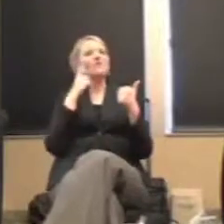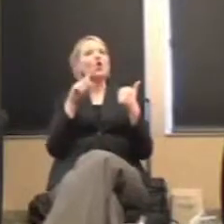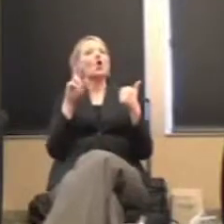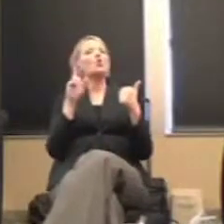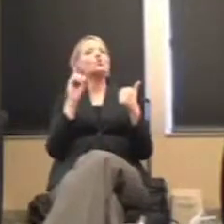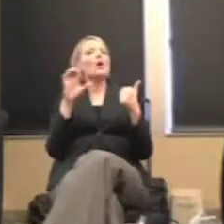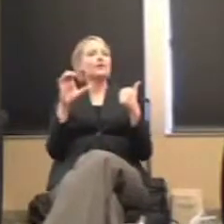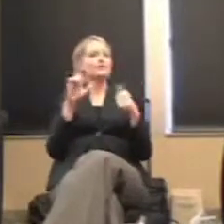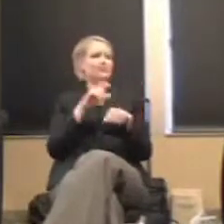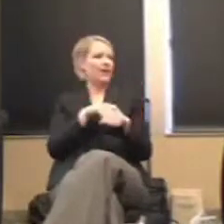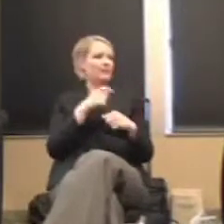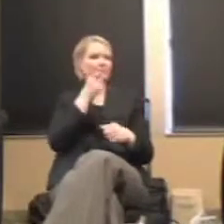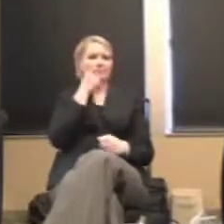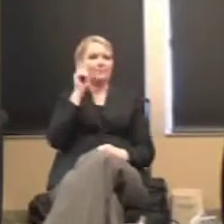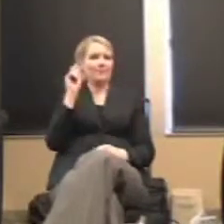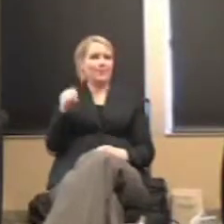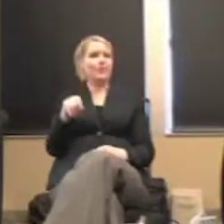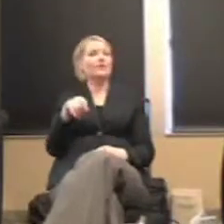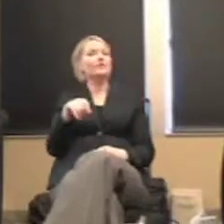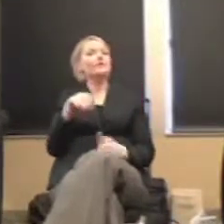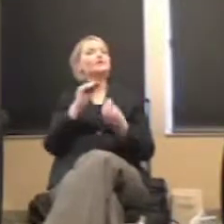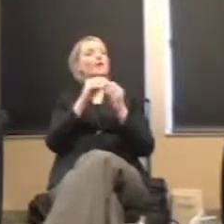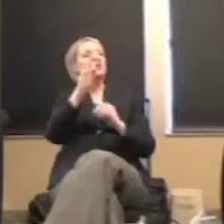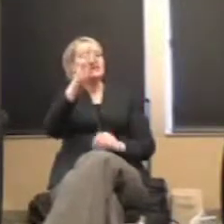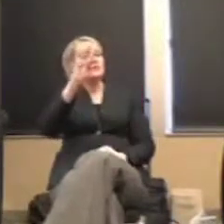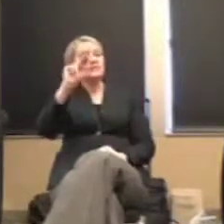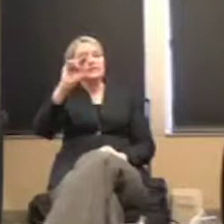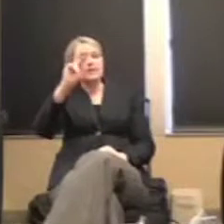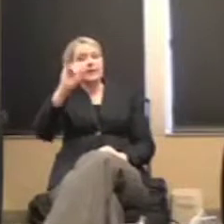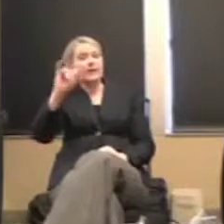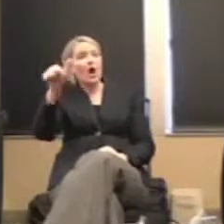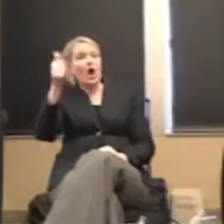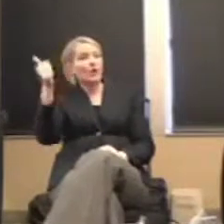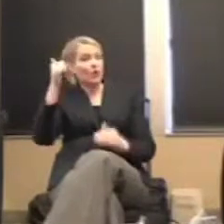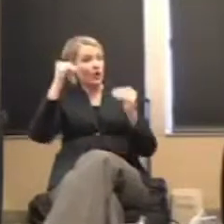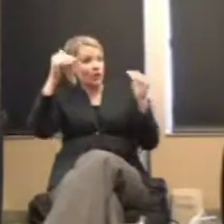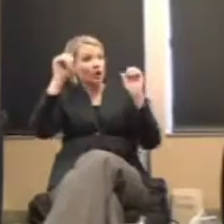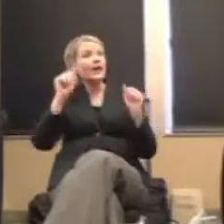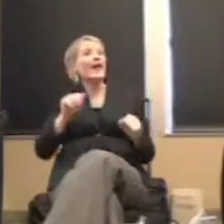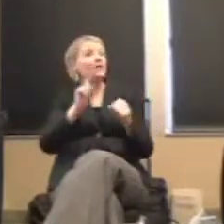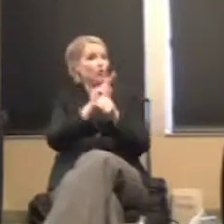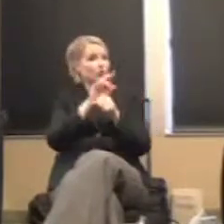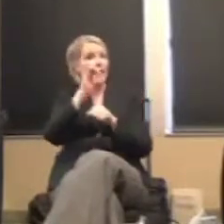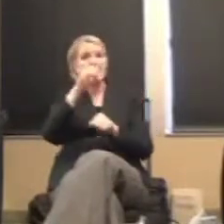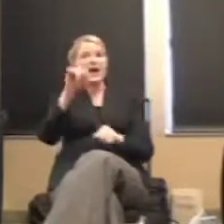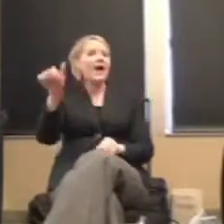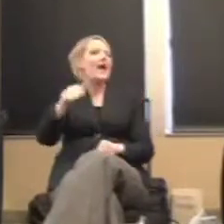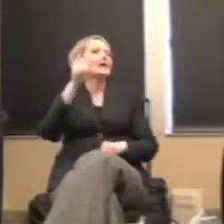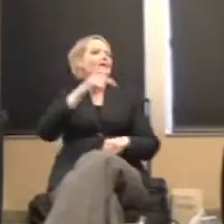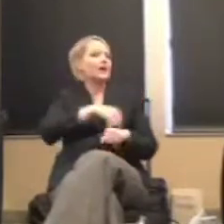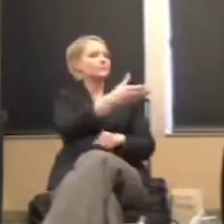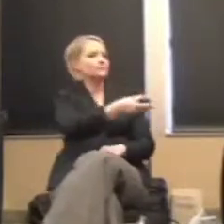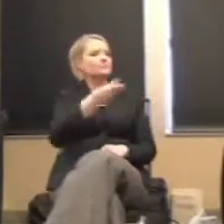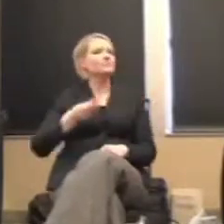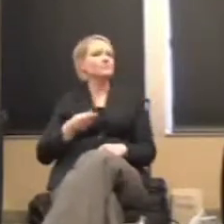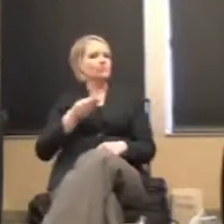only. Number 6, Nikki or another adult can use the iPad at any time. And so those are all